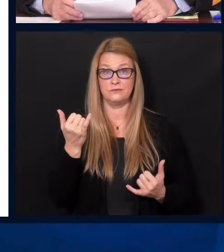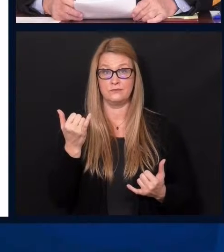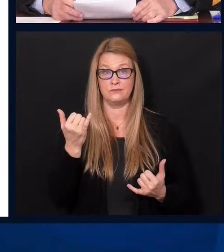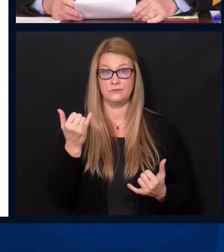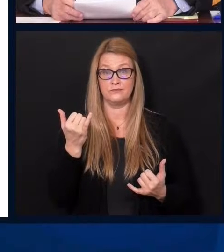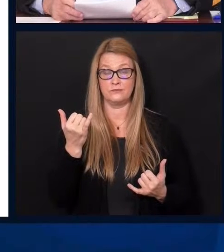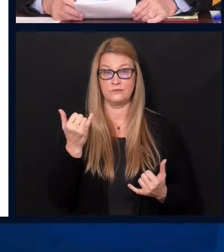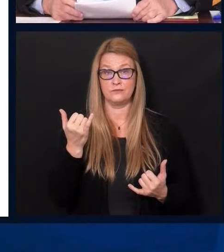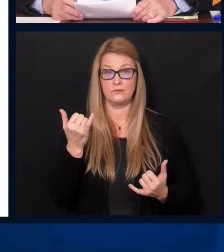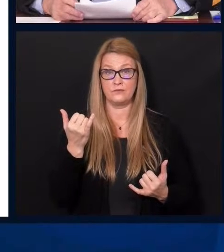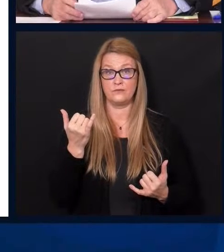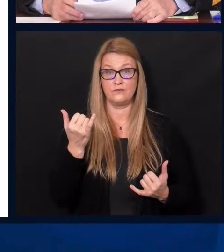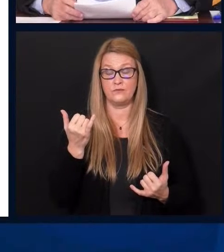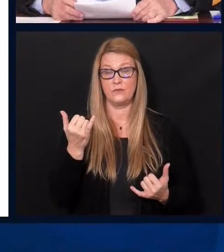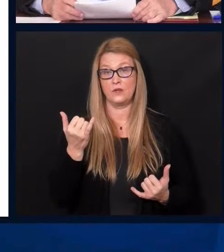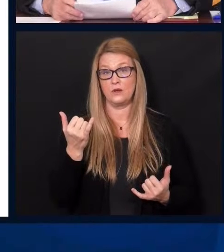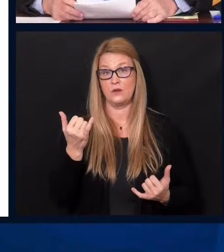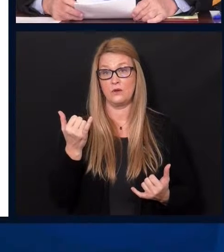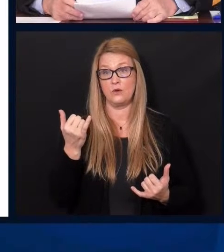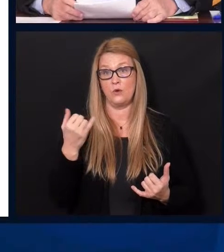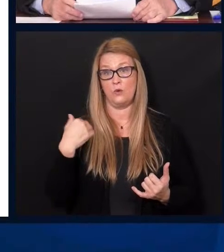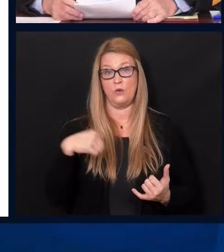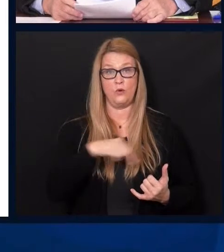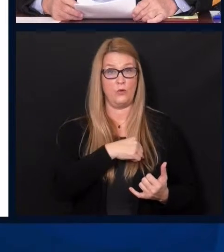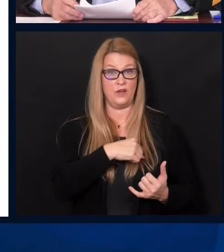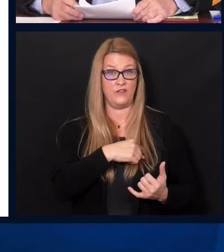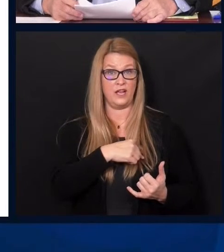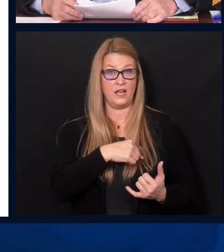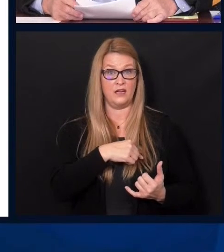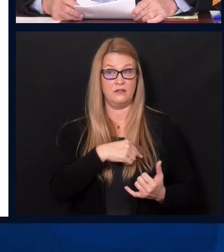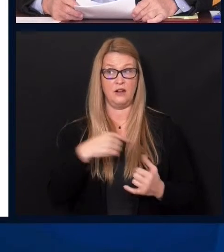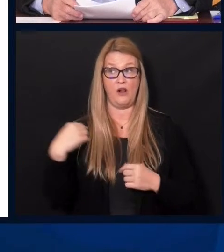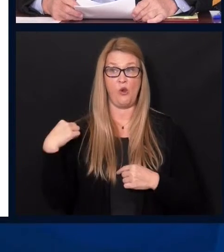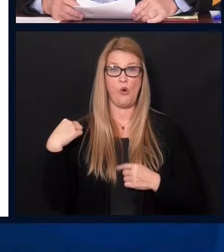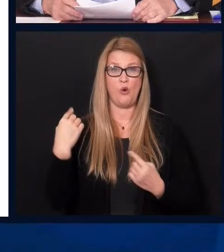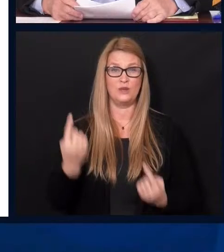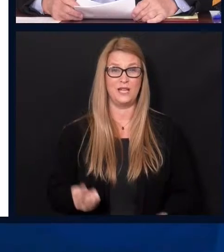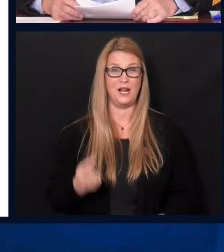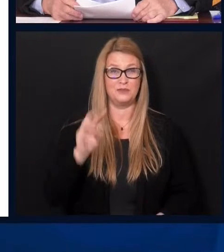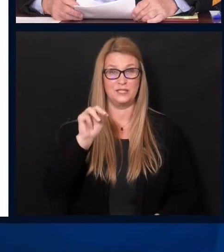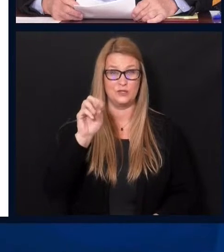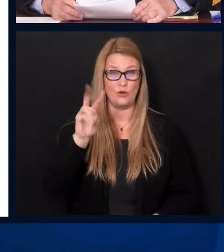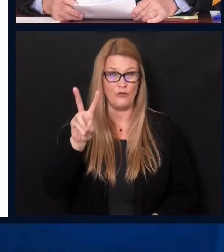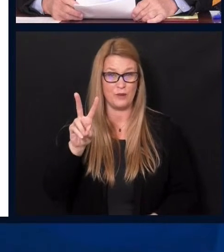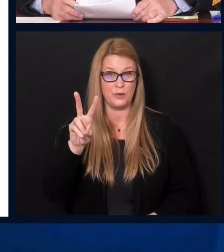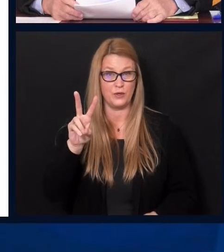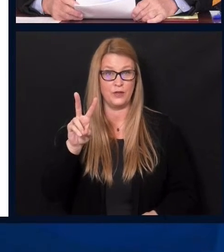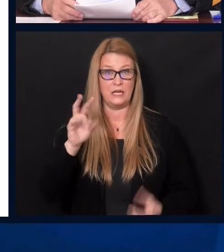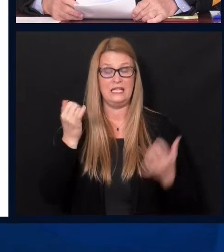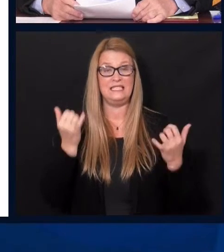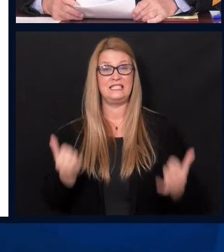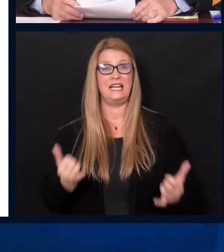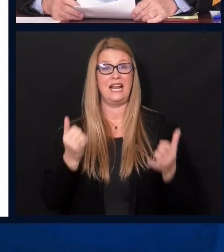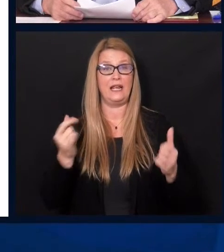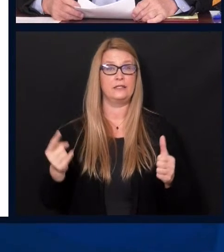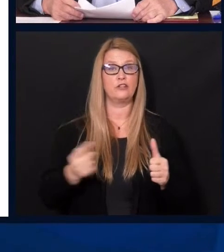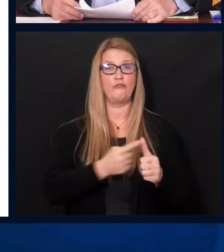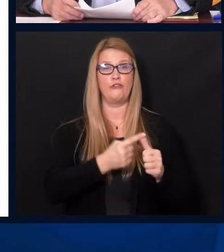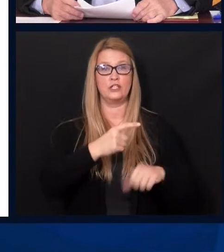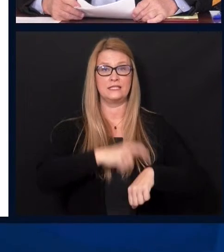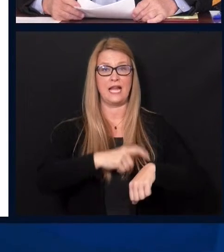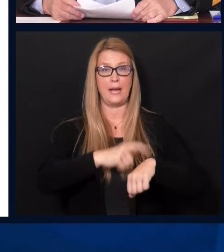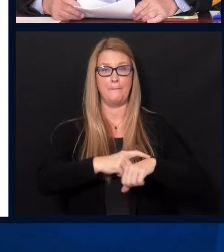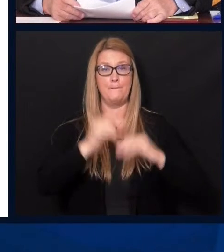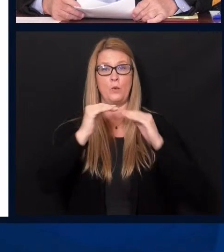You realize, I mean, it's been a long time since November. This is the first time that we have been